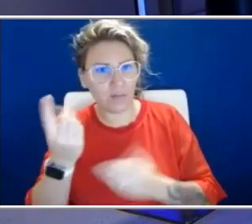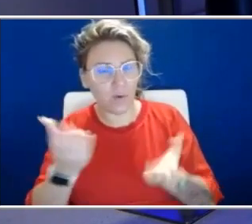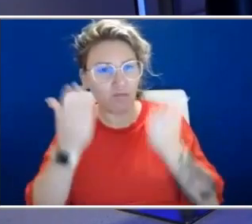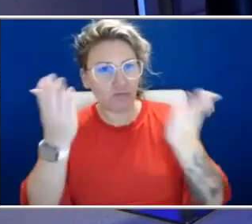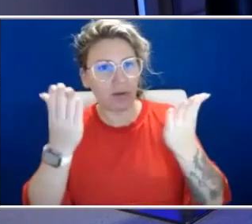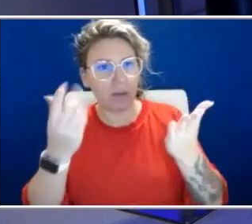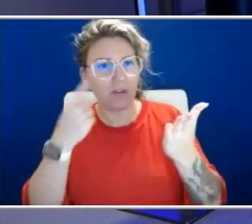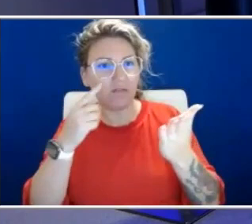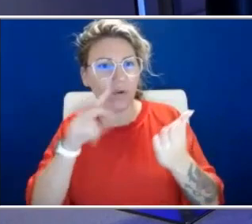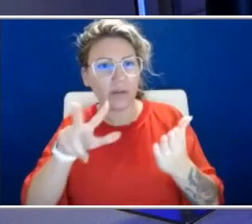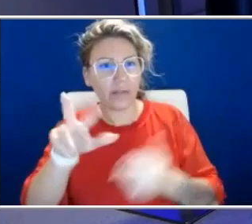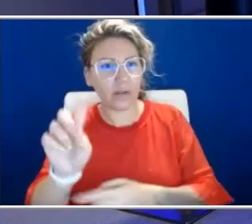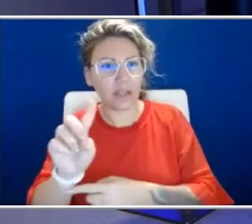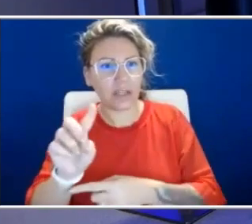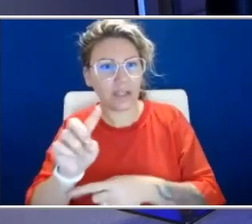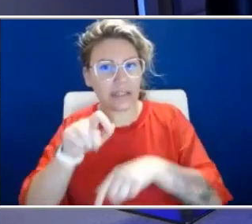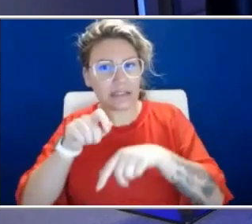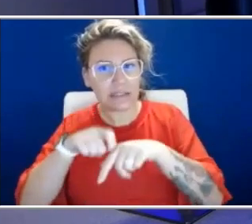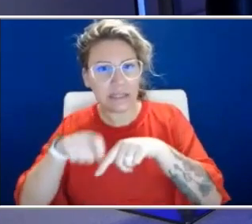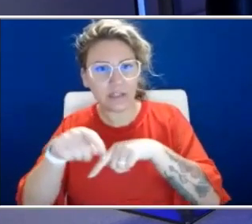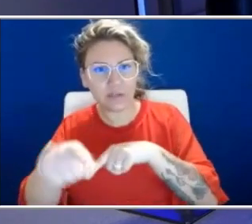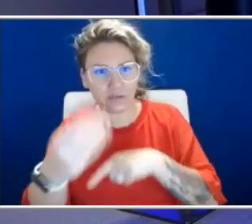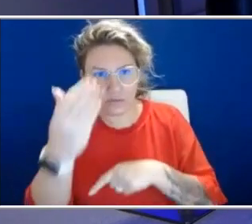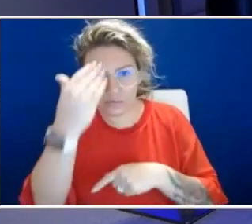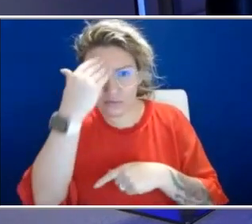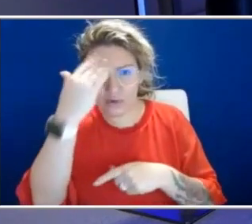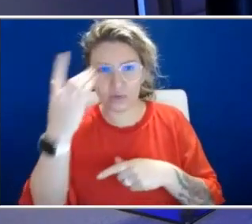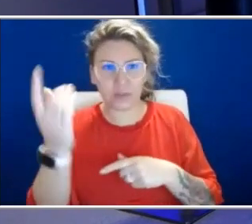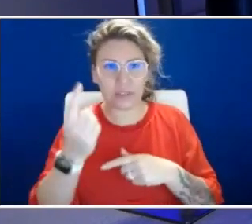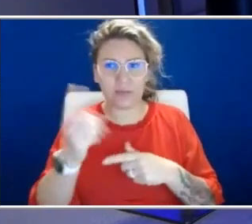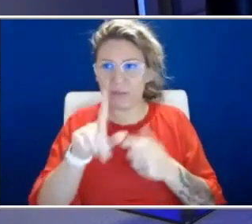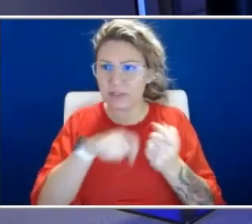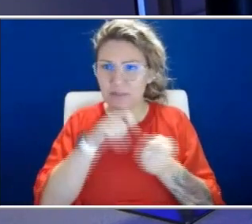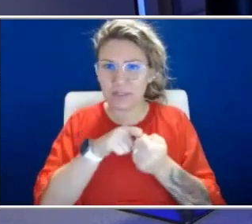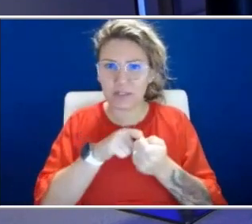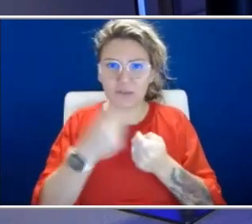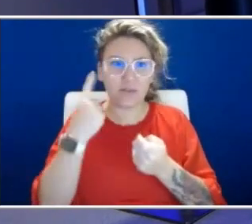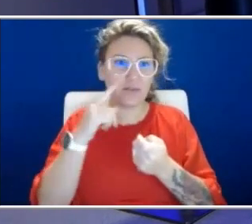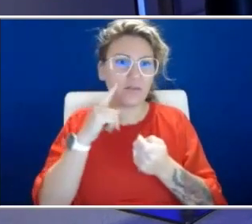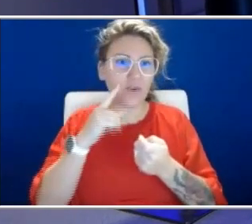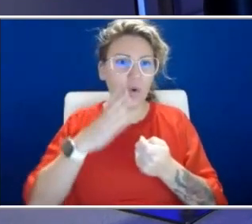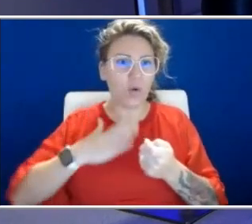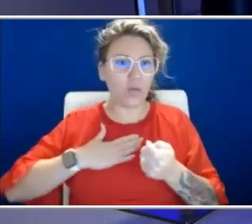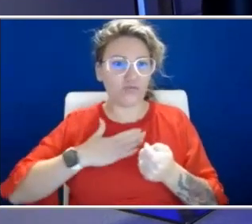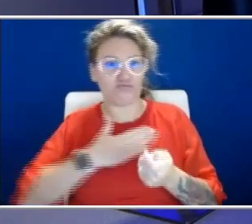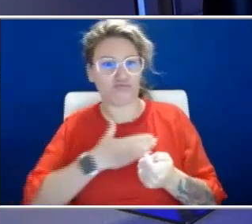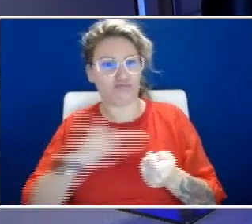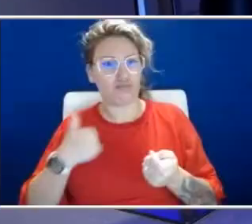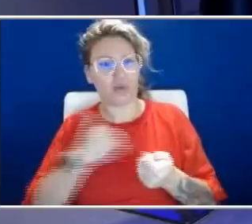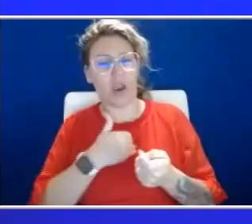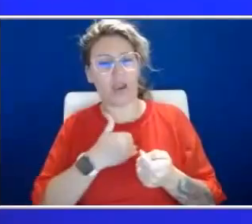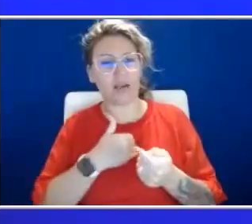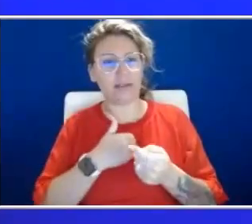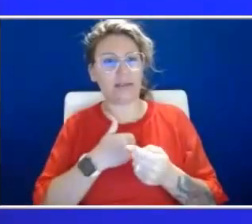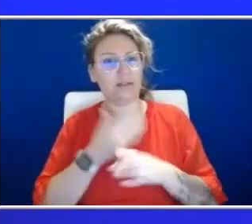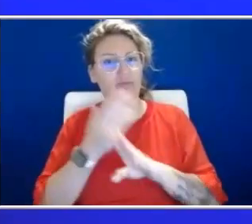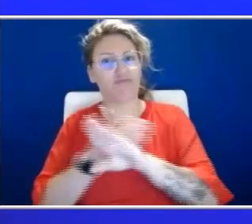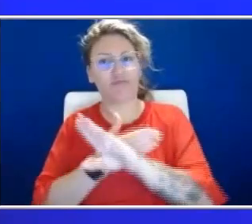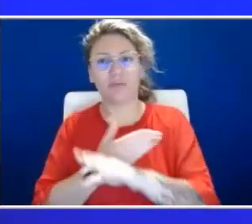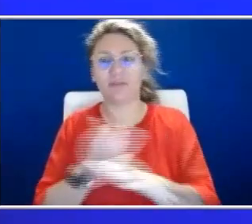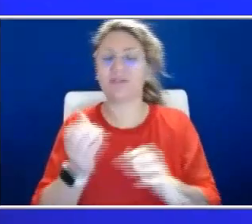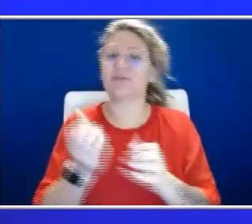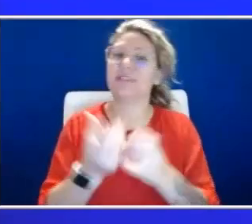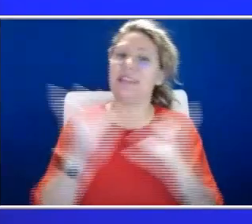tattoo from? Like, do you know tattooists that are specific to breast reconstruction? Yeah, there are a lot of guys